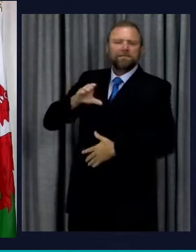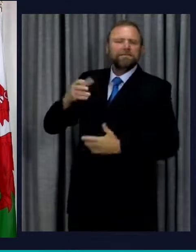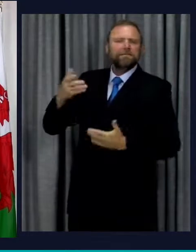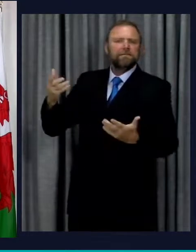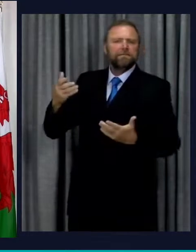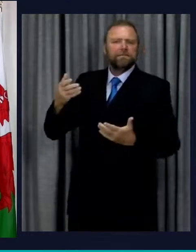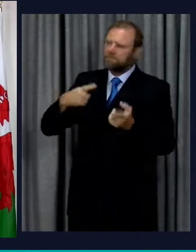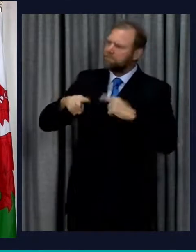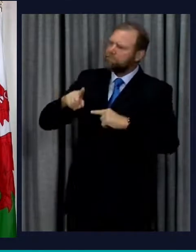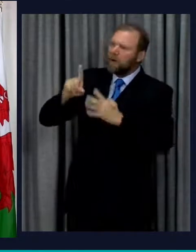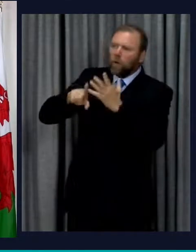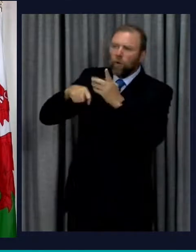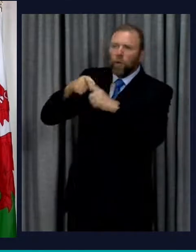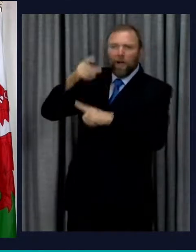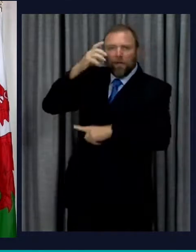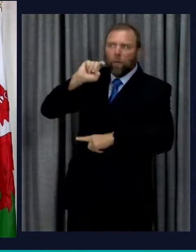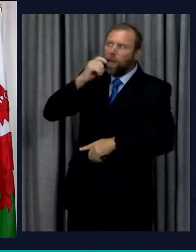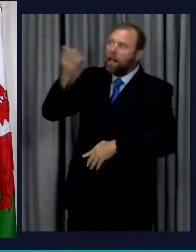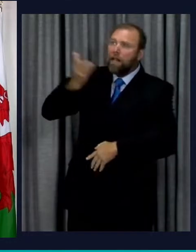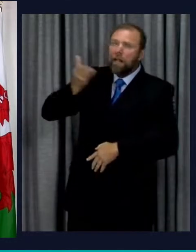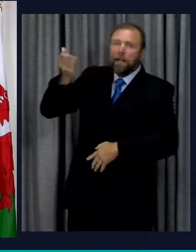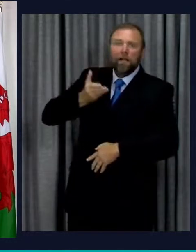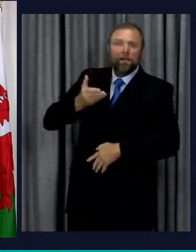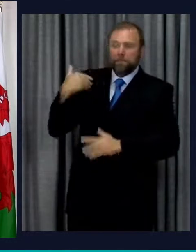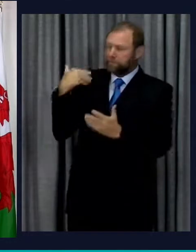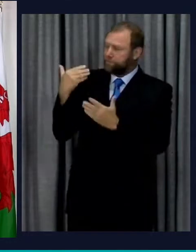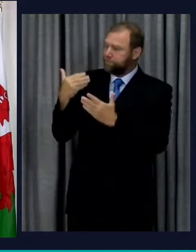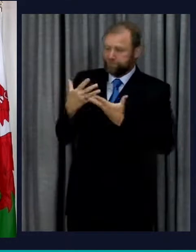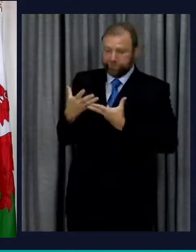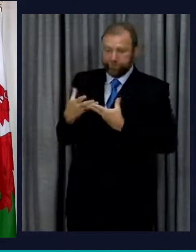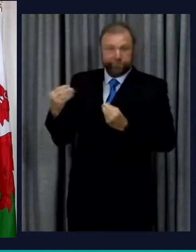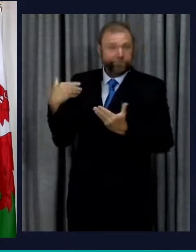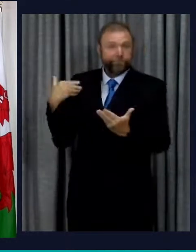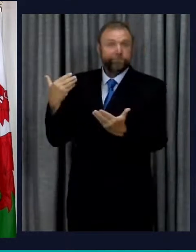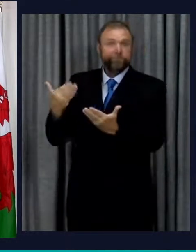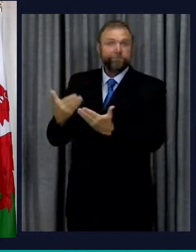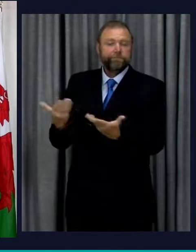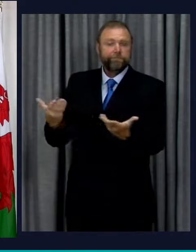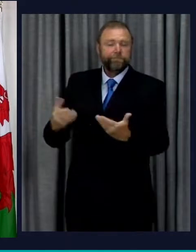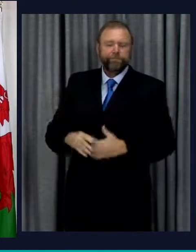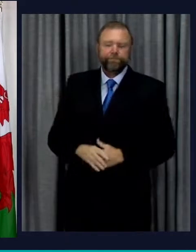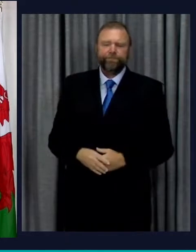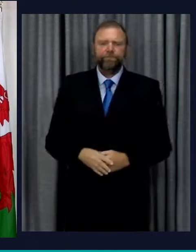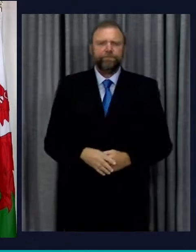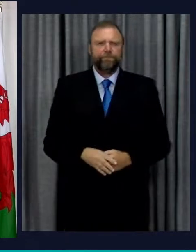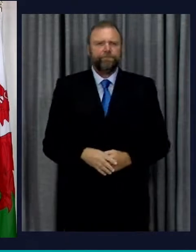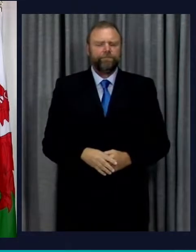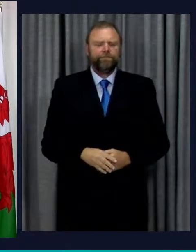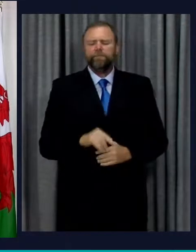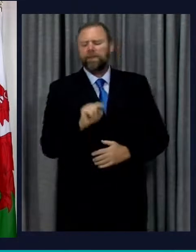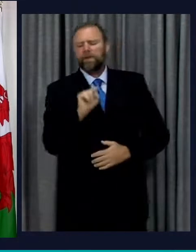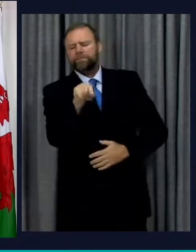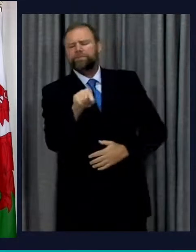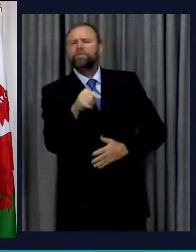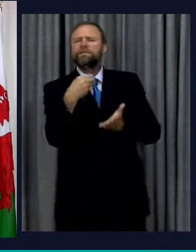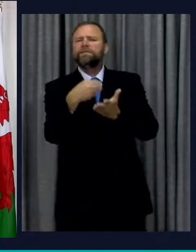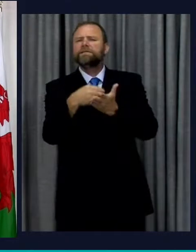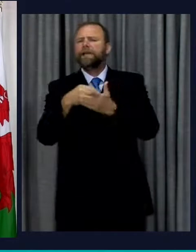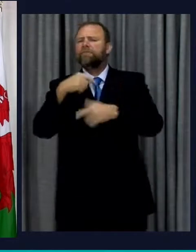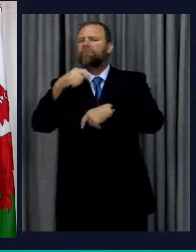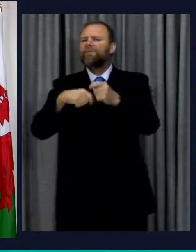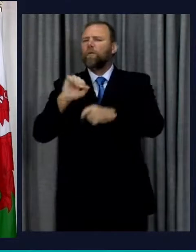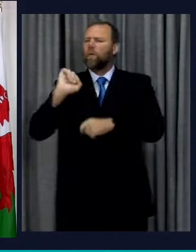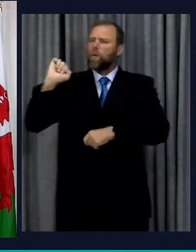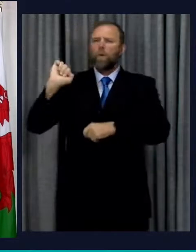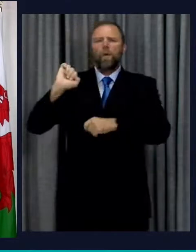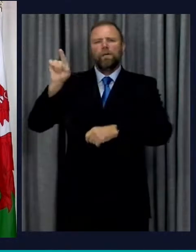government that has so far been missing in action. The upcoming spending review is an opportunity for the UK